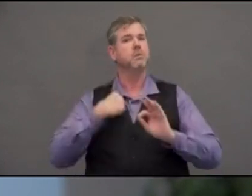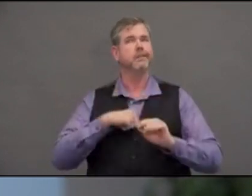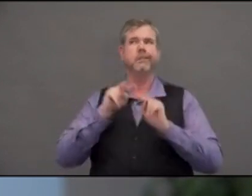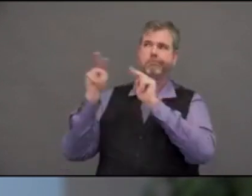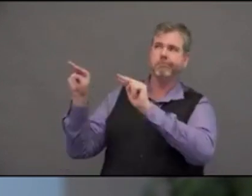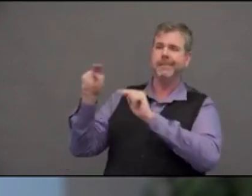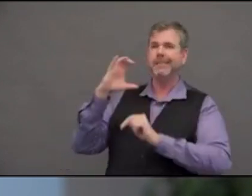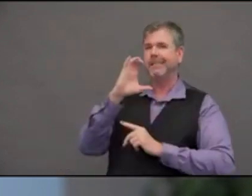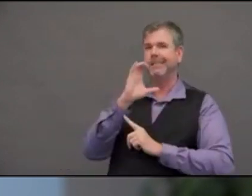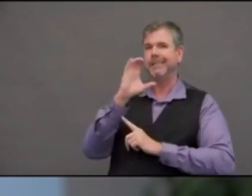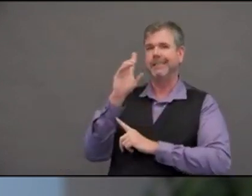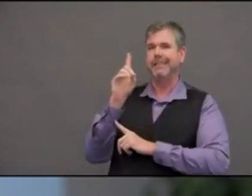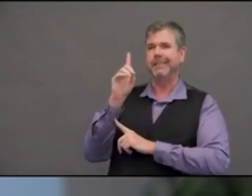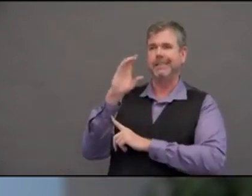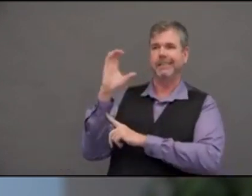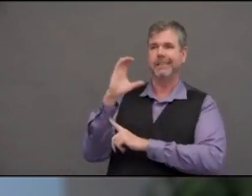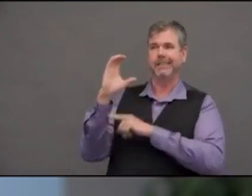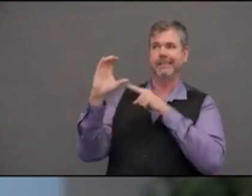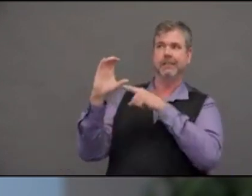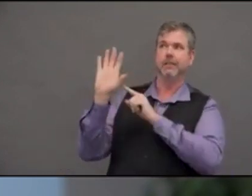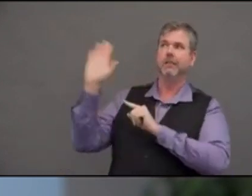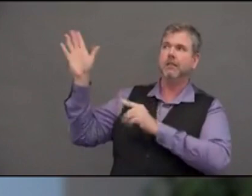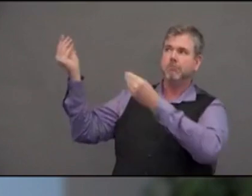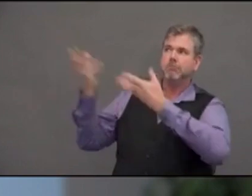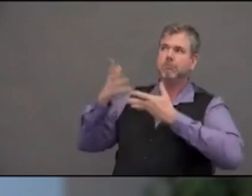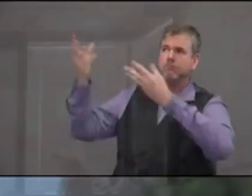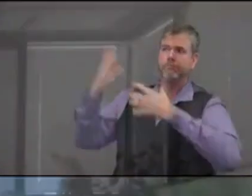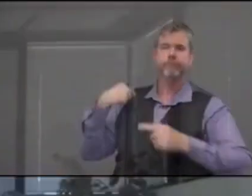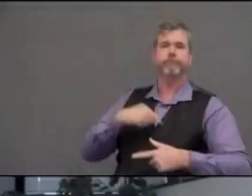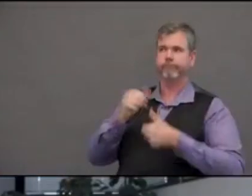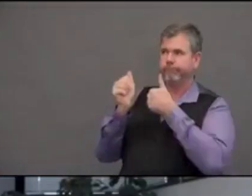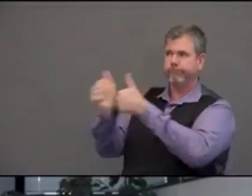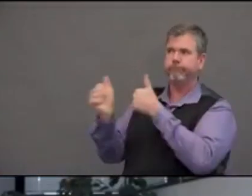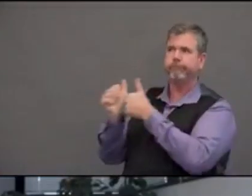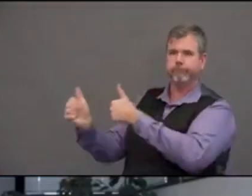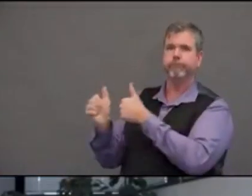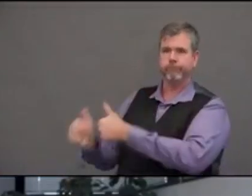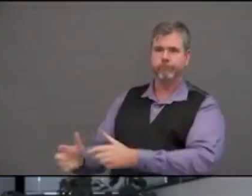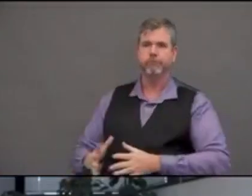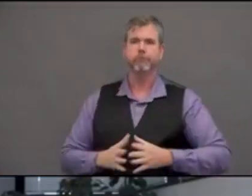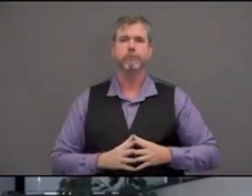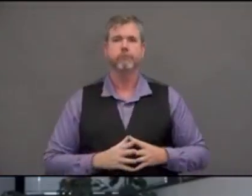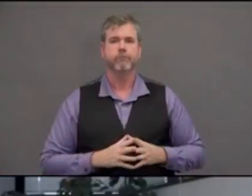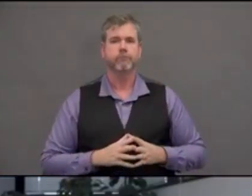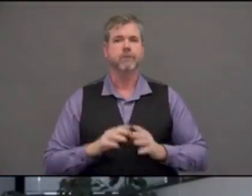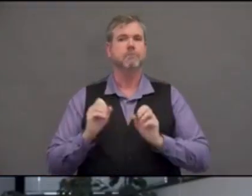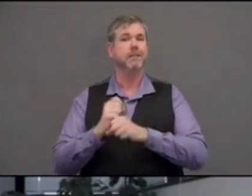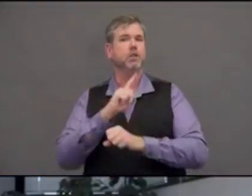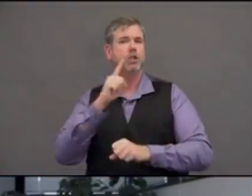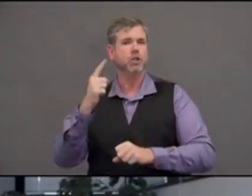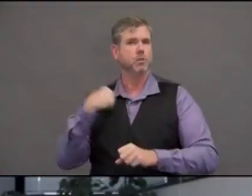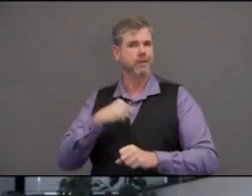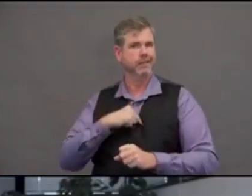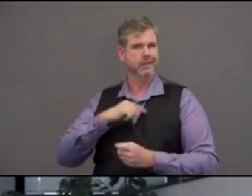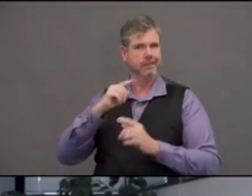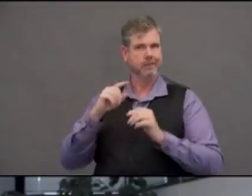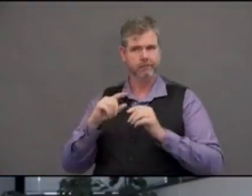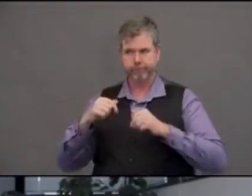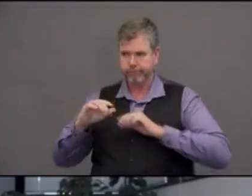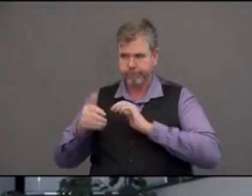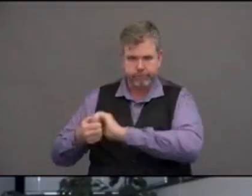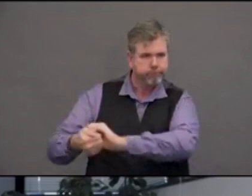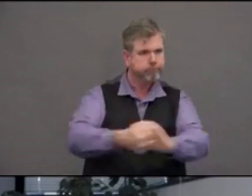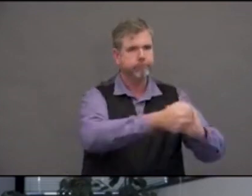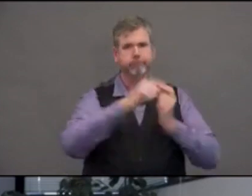so that the prevention of COVID can be achieved. Great. I know that there have been in some situations when we are